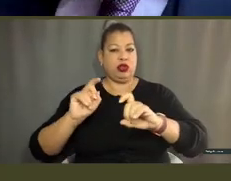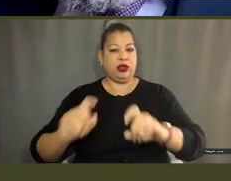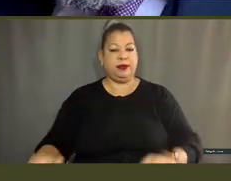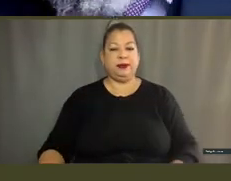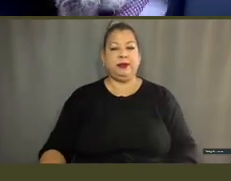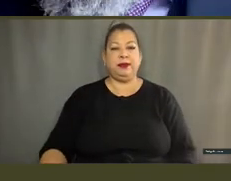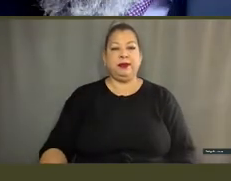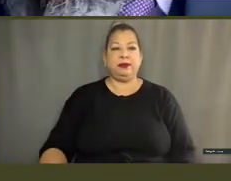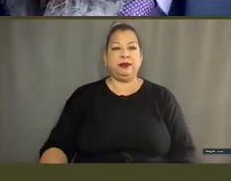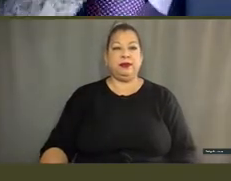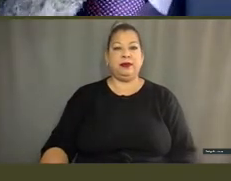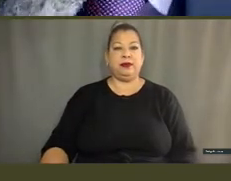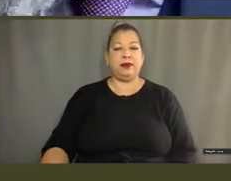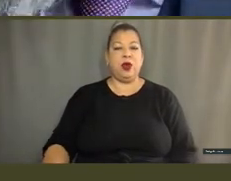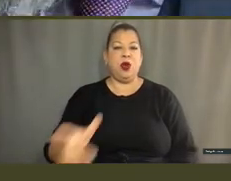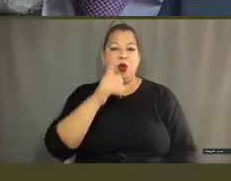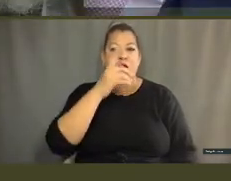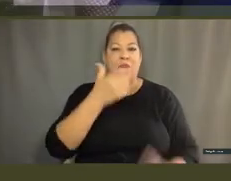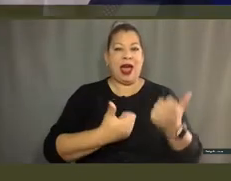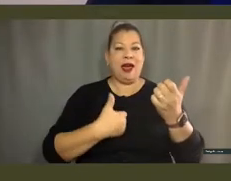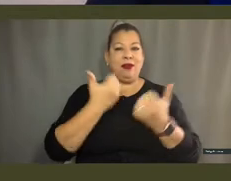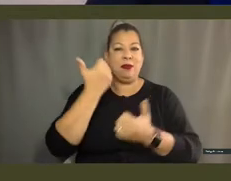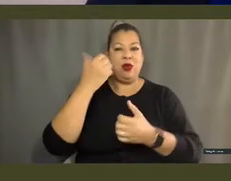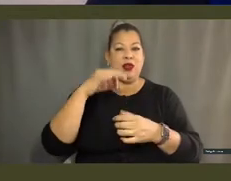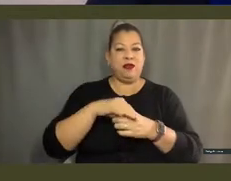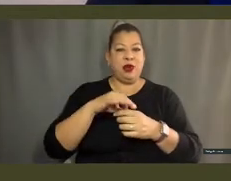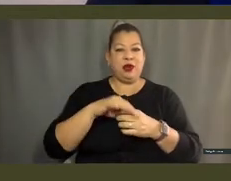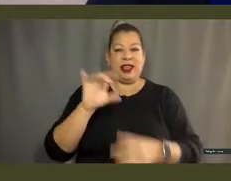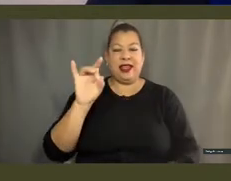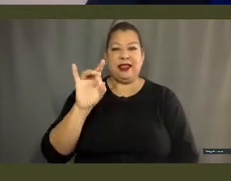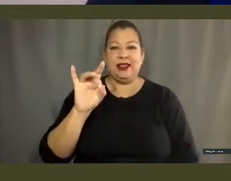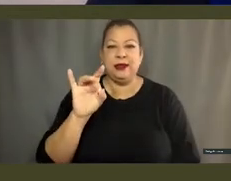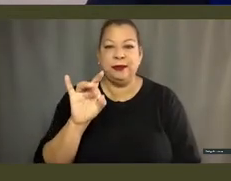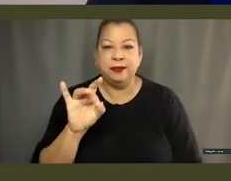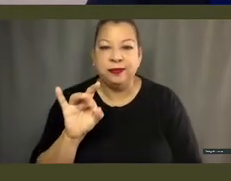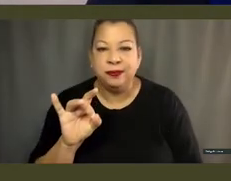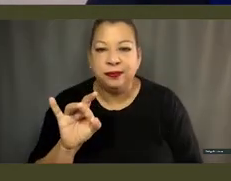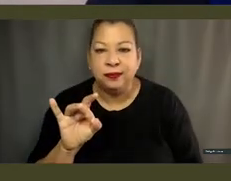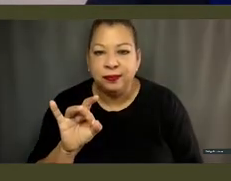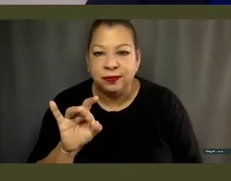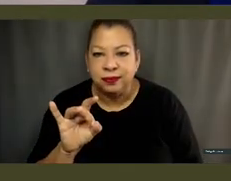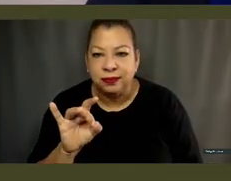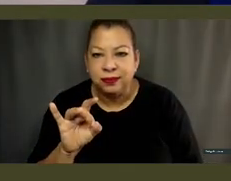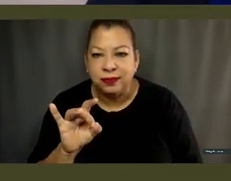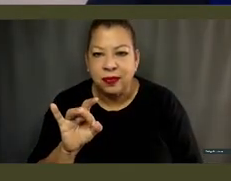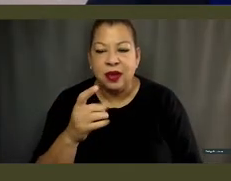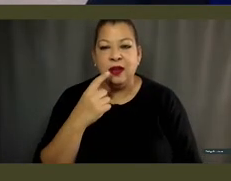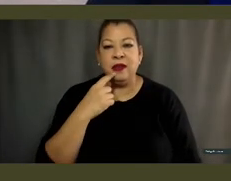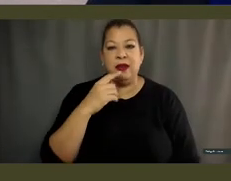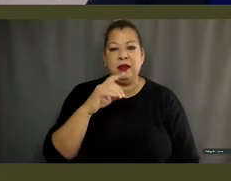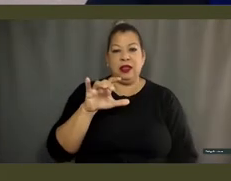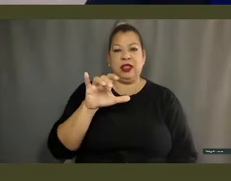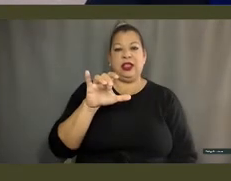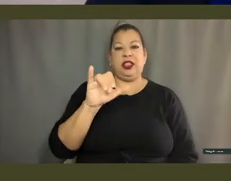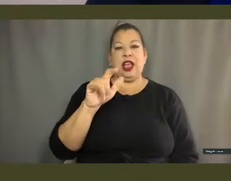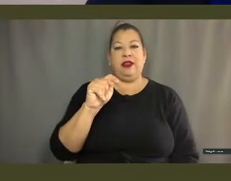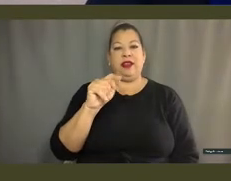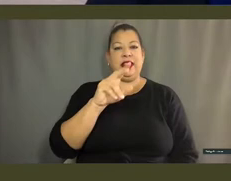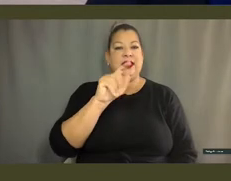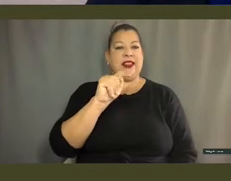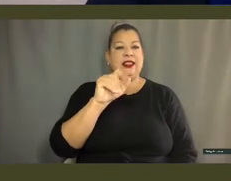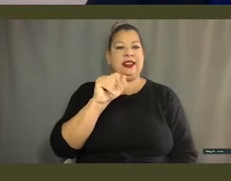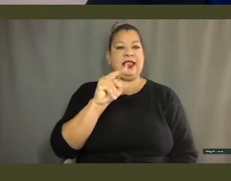the one with the most votes at the moment, which has 8 votes. And it's from Yafet in Tanzania.